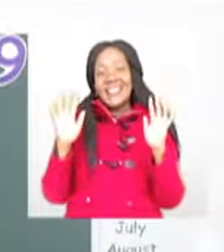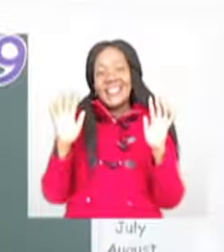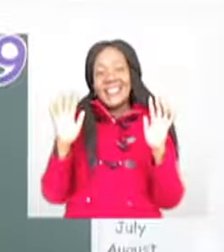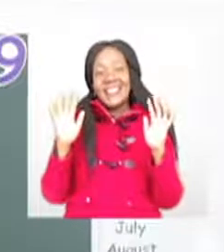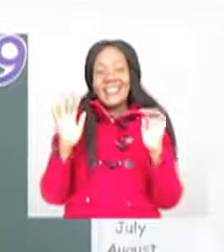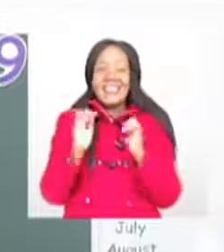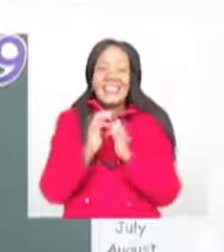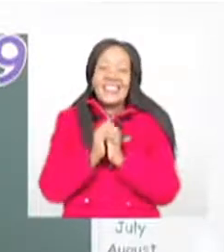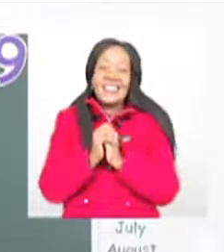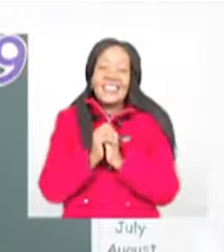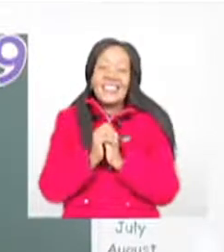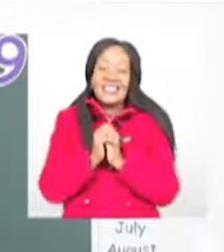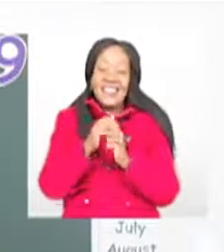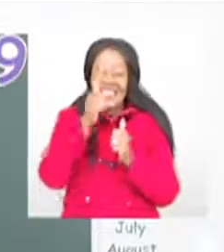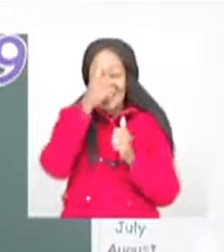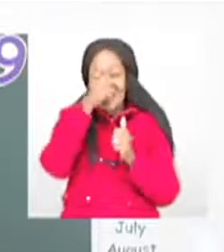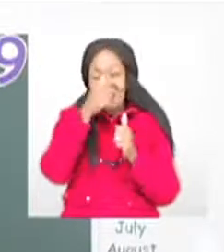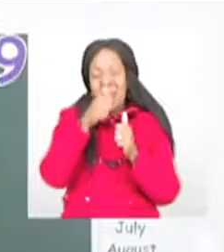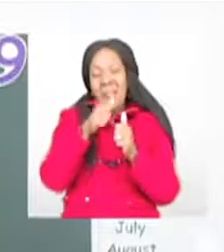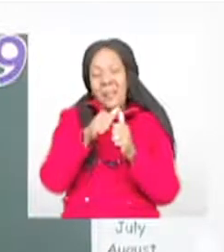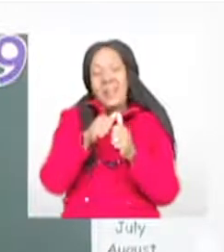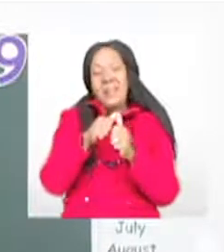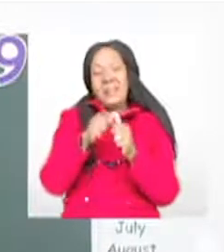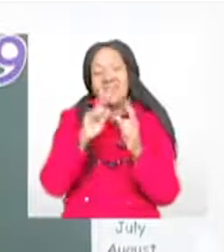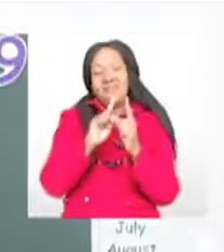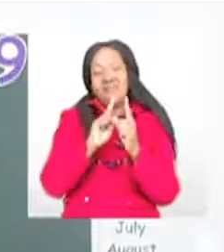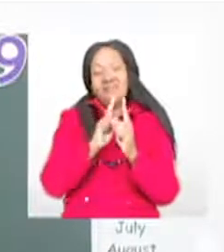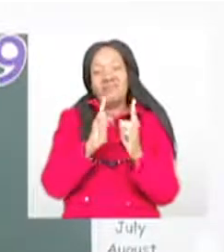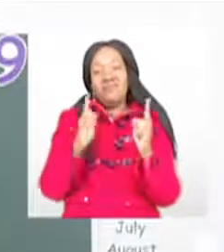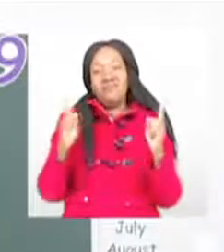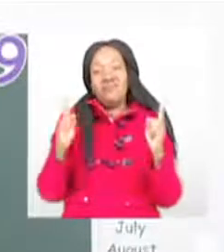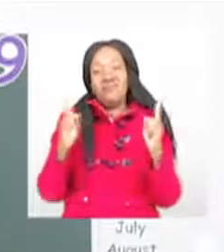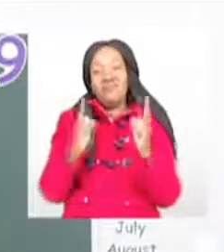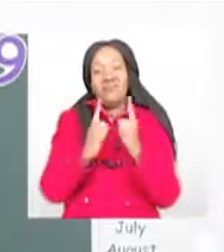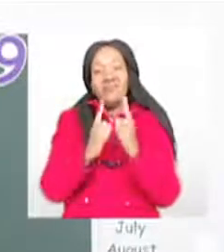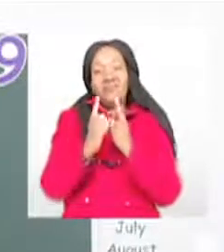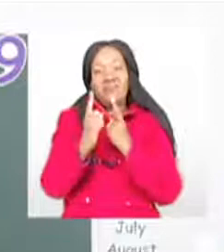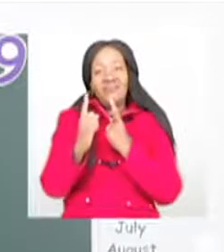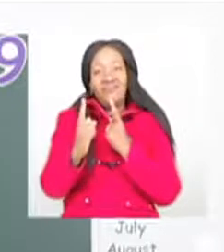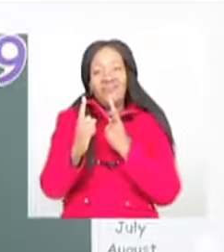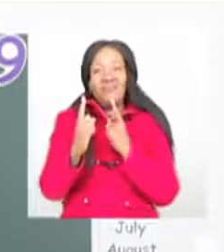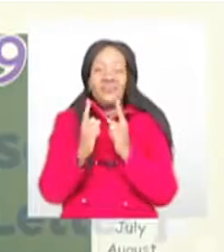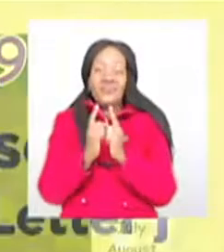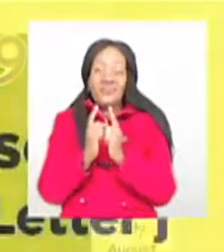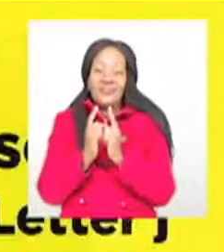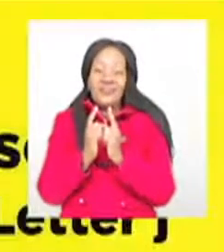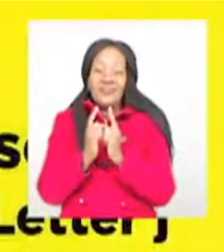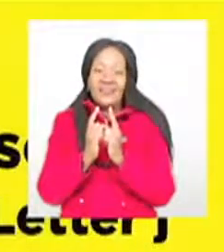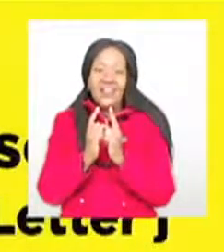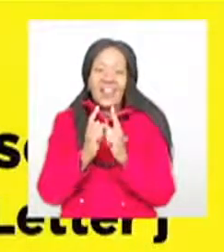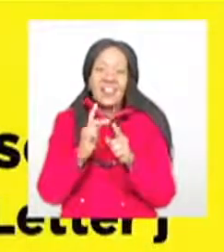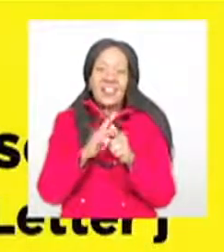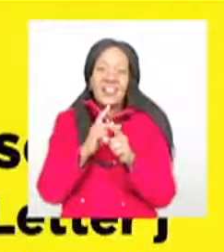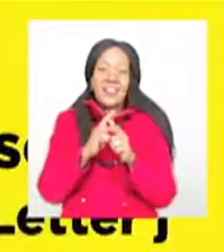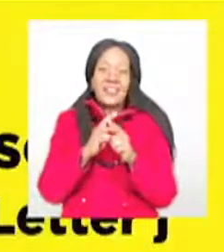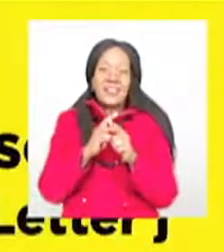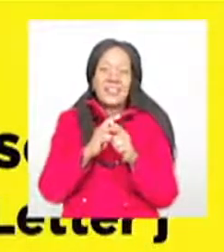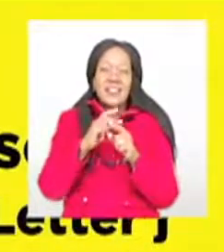sanitized. Remember to maintain your social distance at all